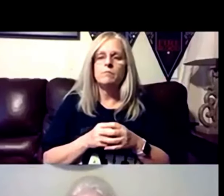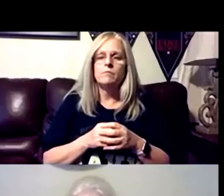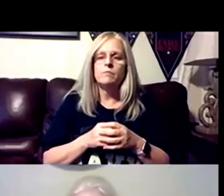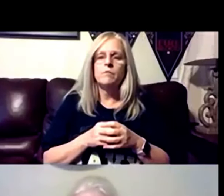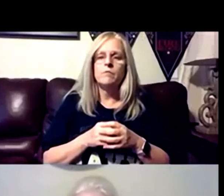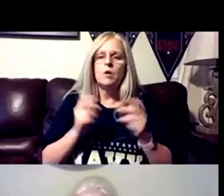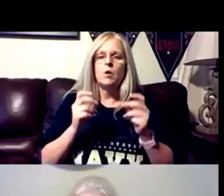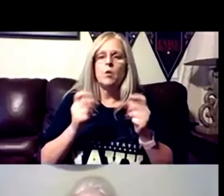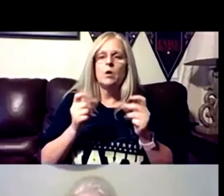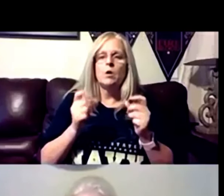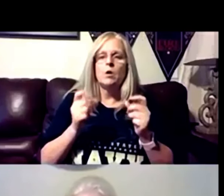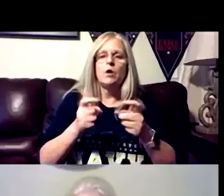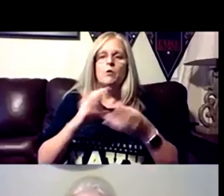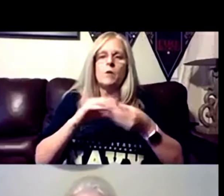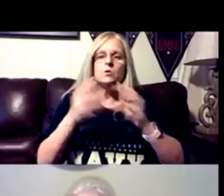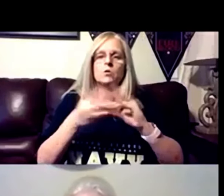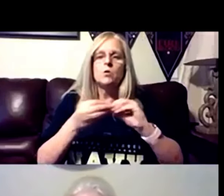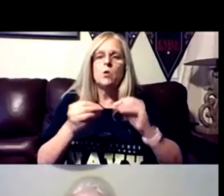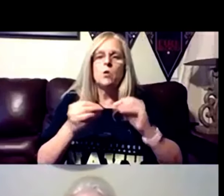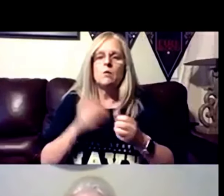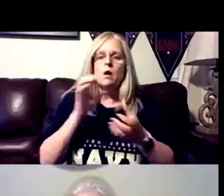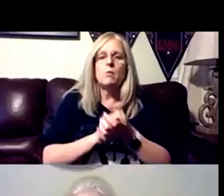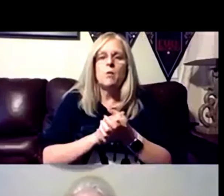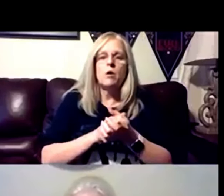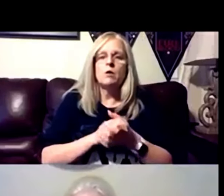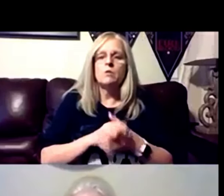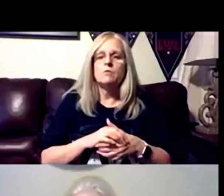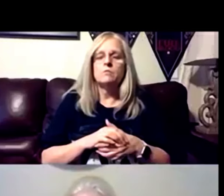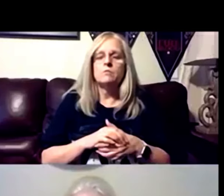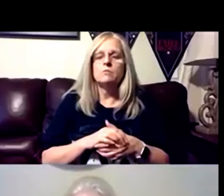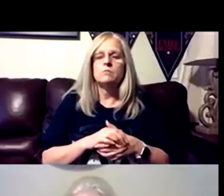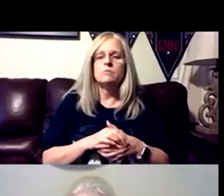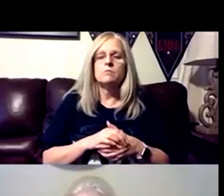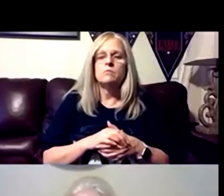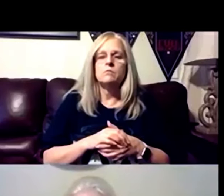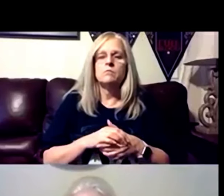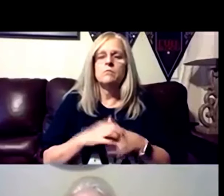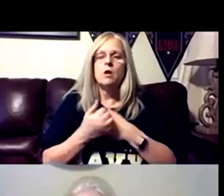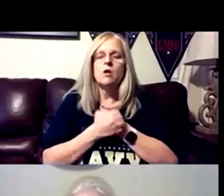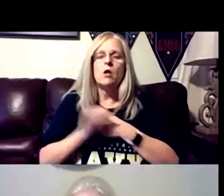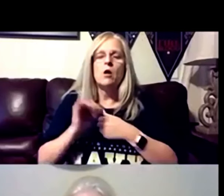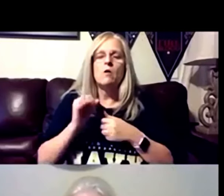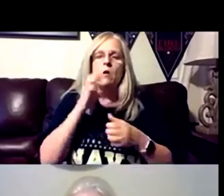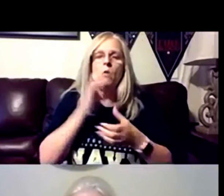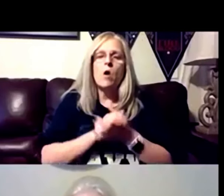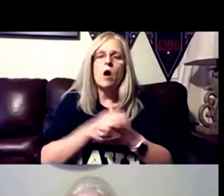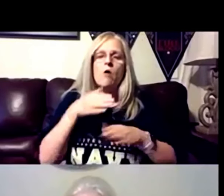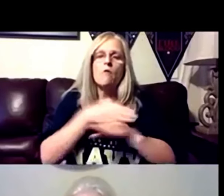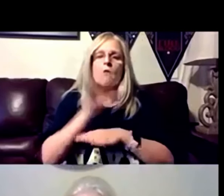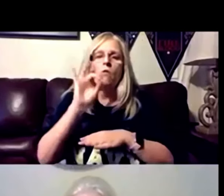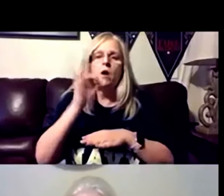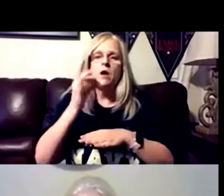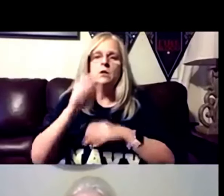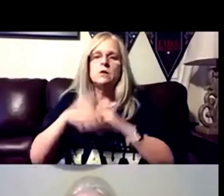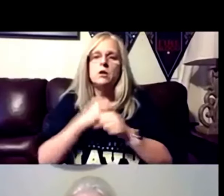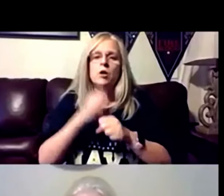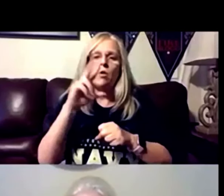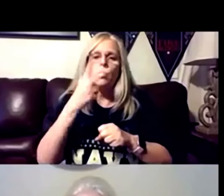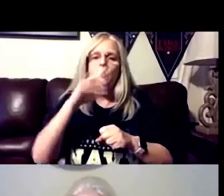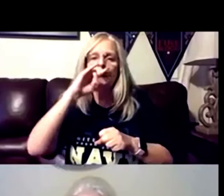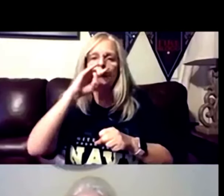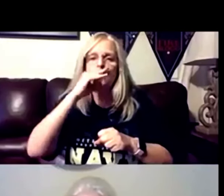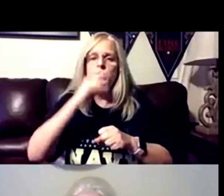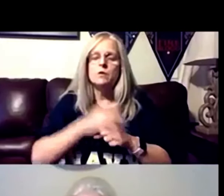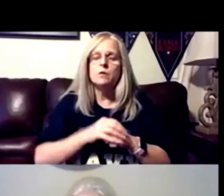give you my story. I'm married with wonderful and loving wife for over 18 years, 3 amazing children.